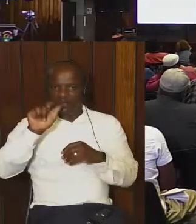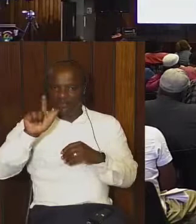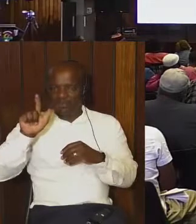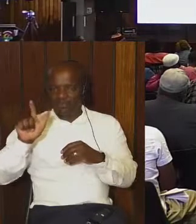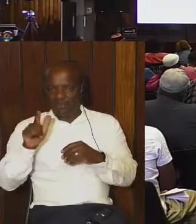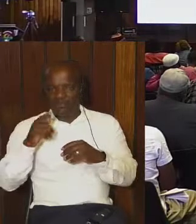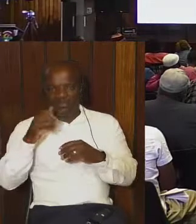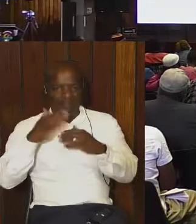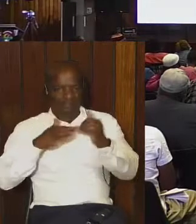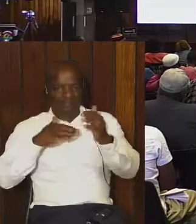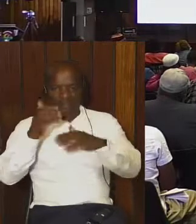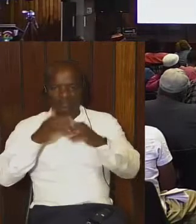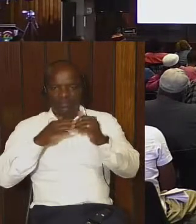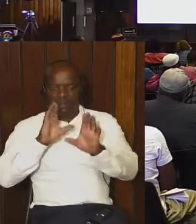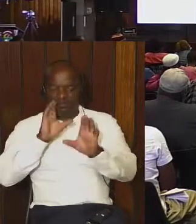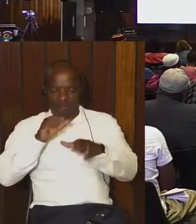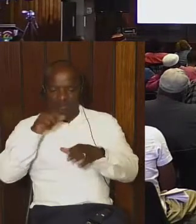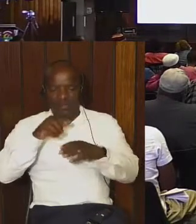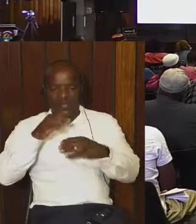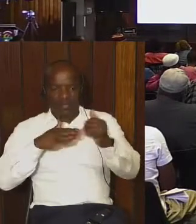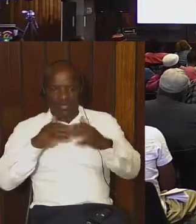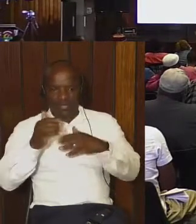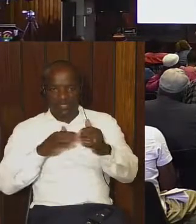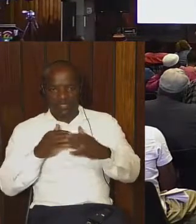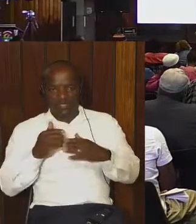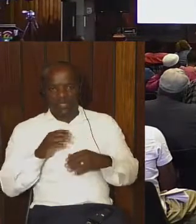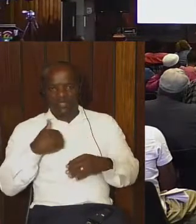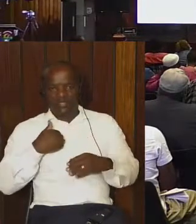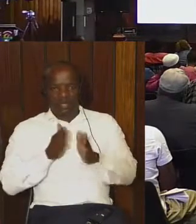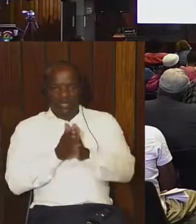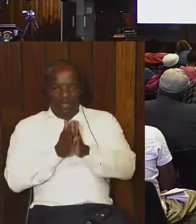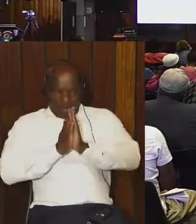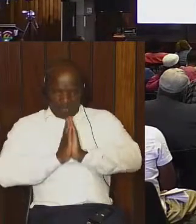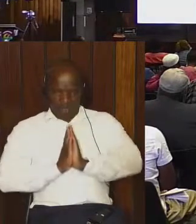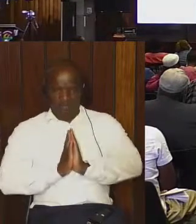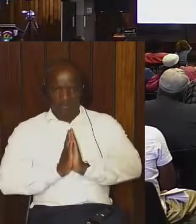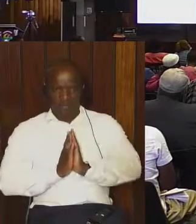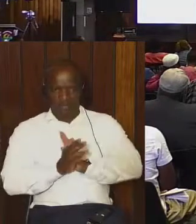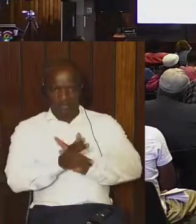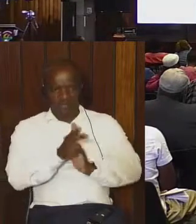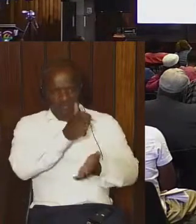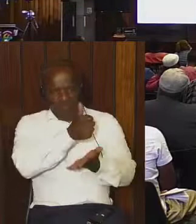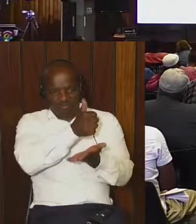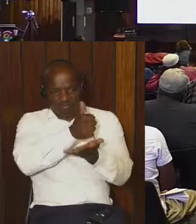request to this panel that